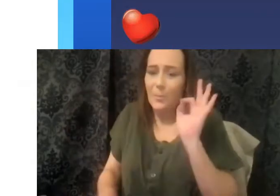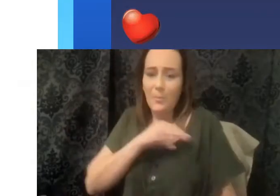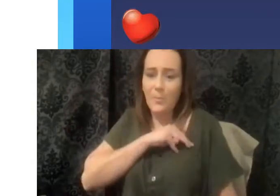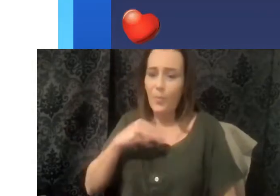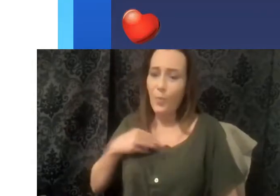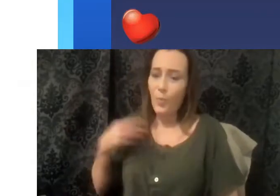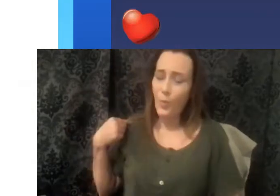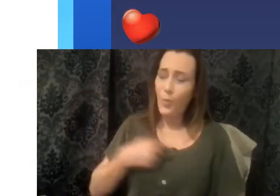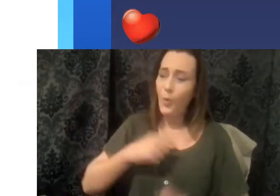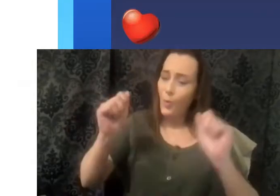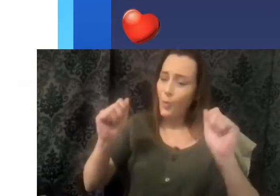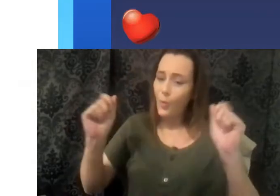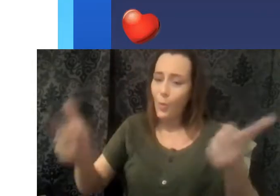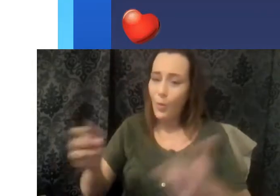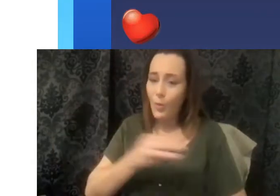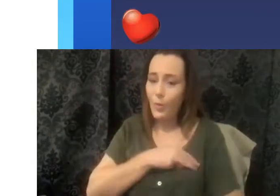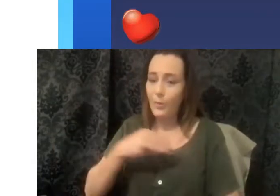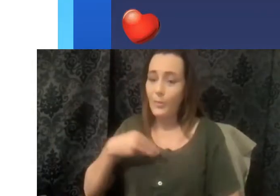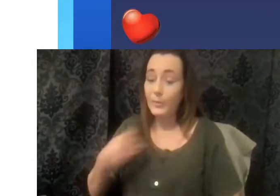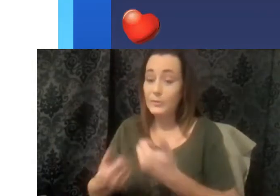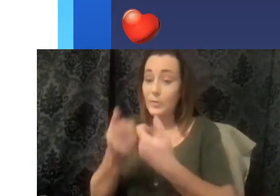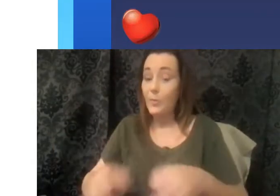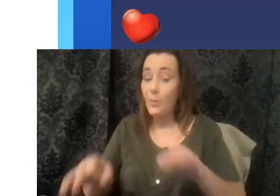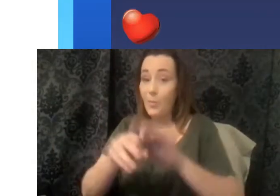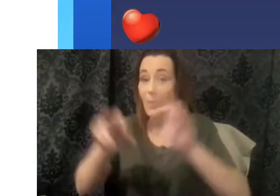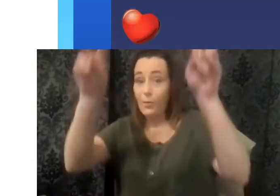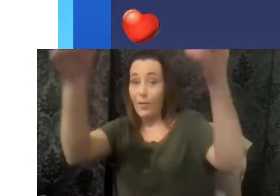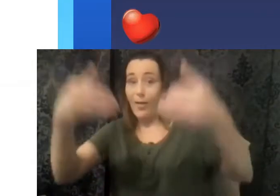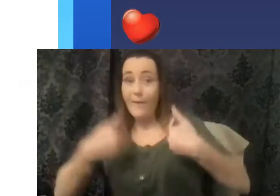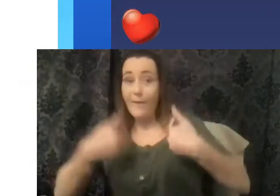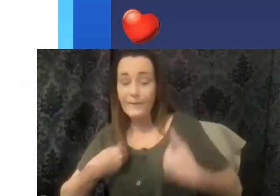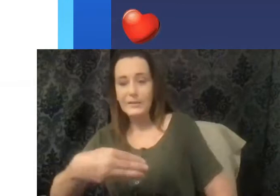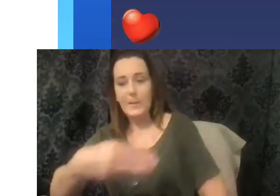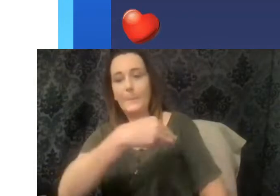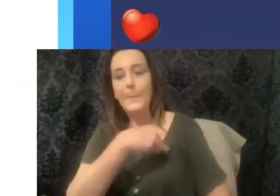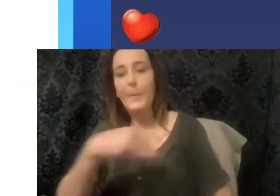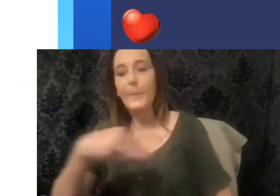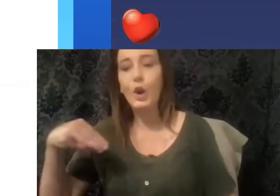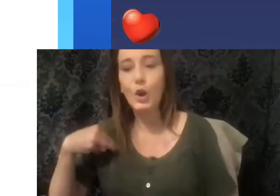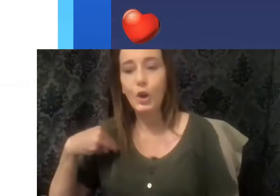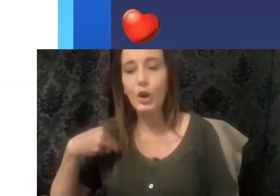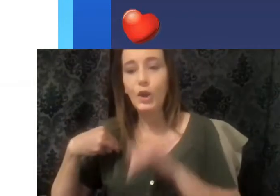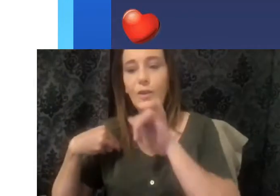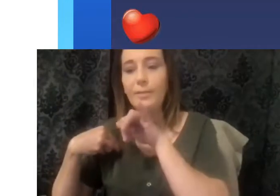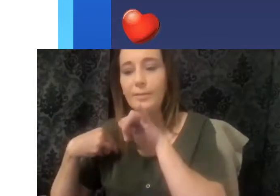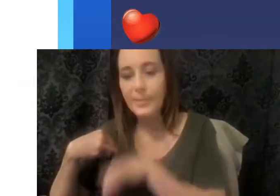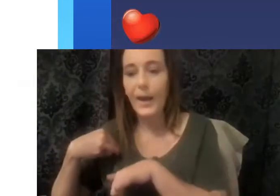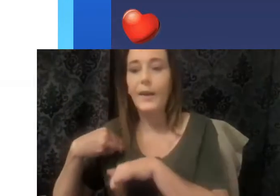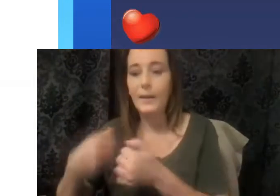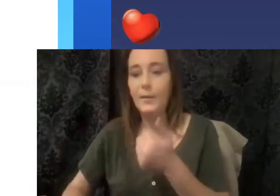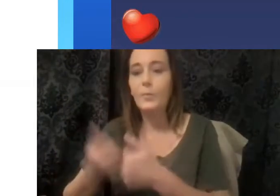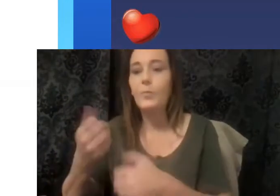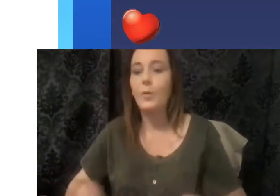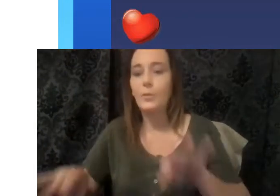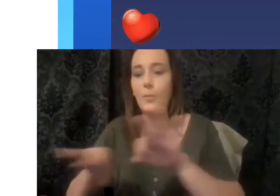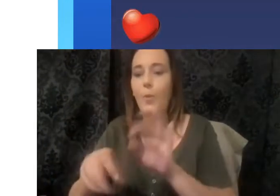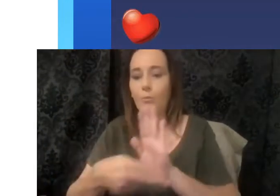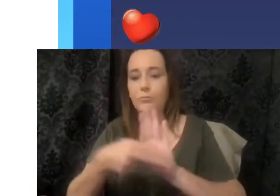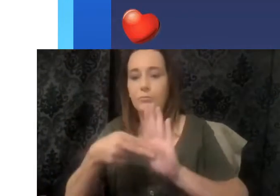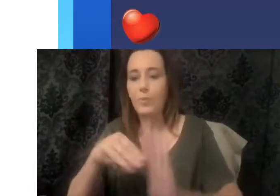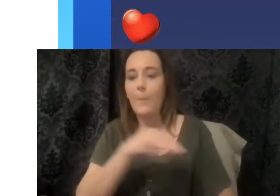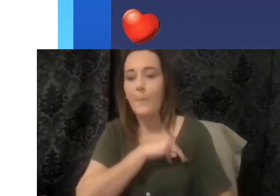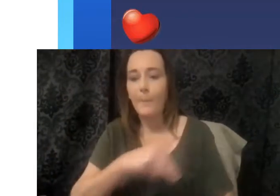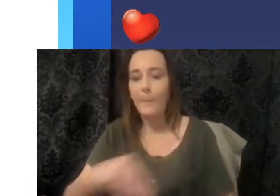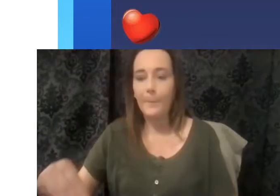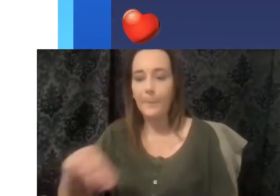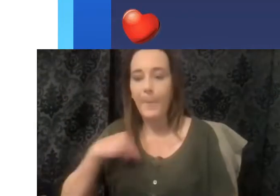members. The most important title I have is member. That's the most important title that I have is a member. And